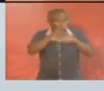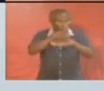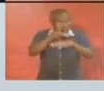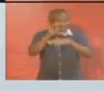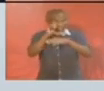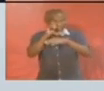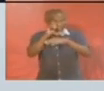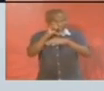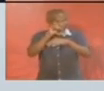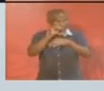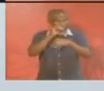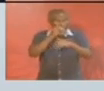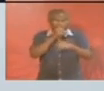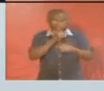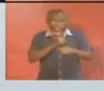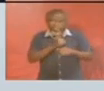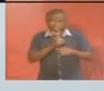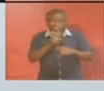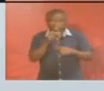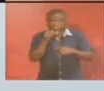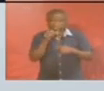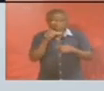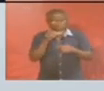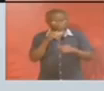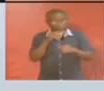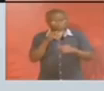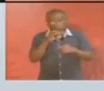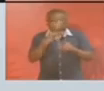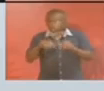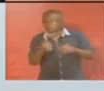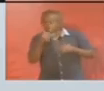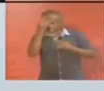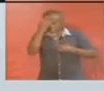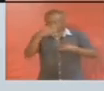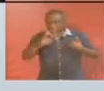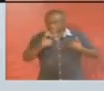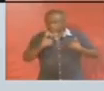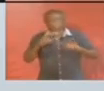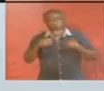have any non-communicable disease, go get vaccinated.